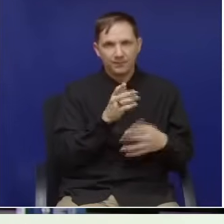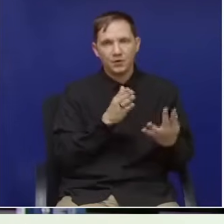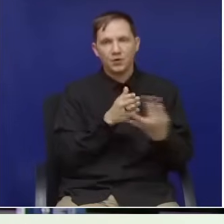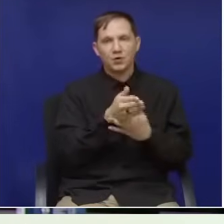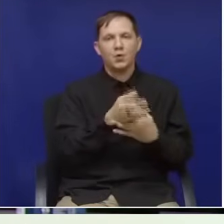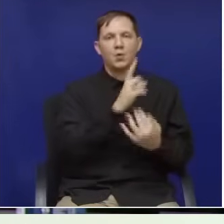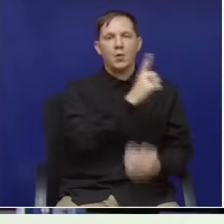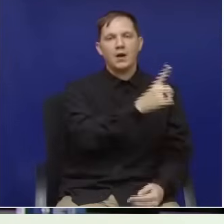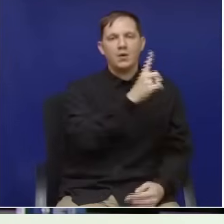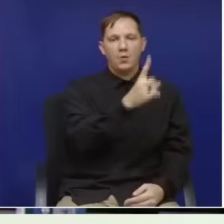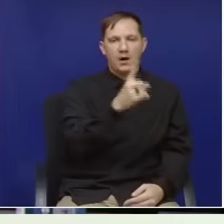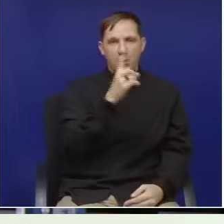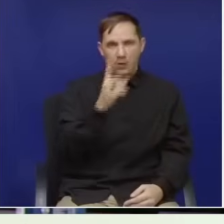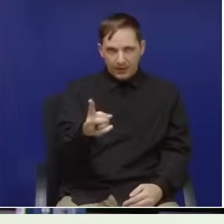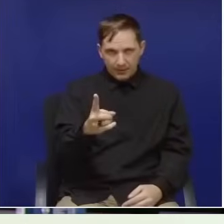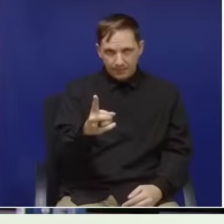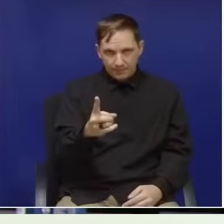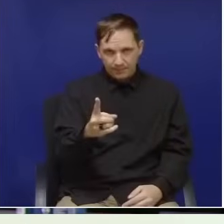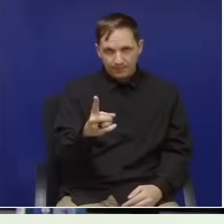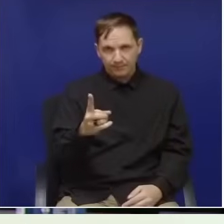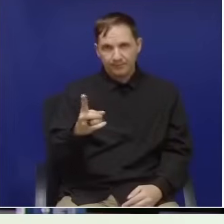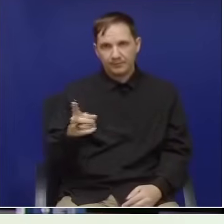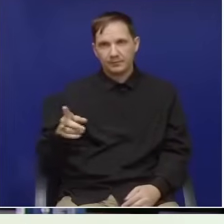111 candidates,